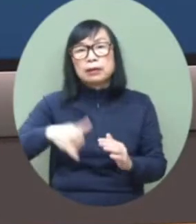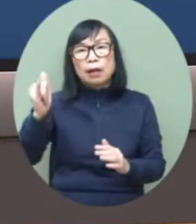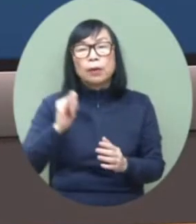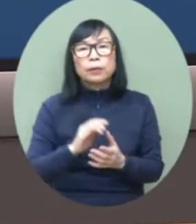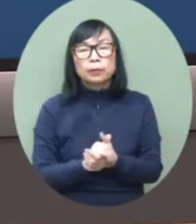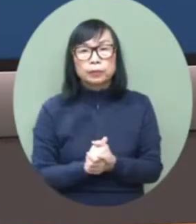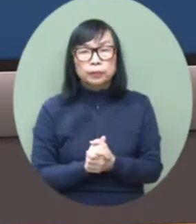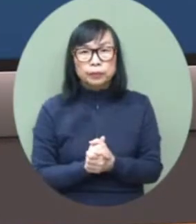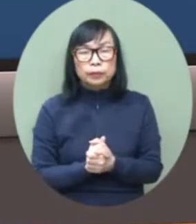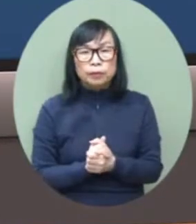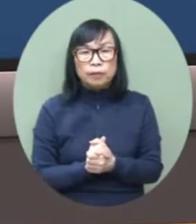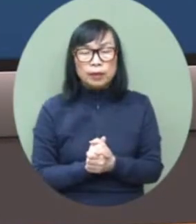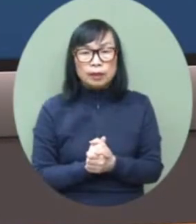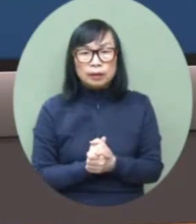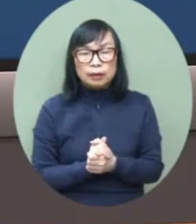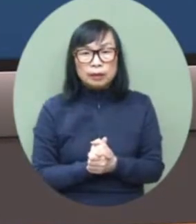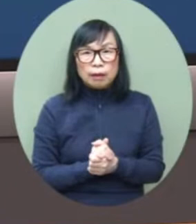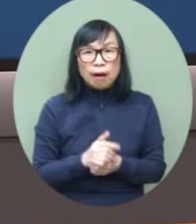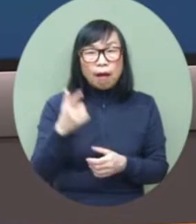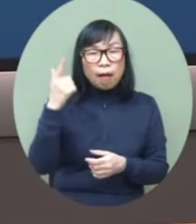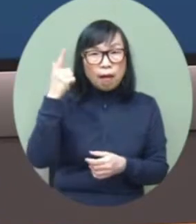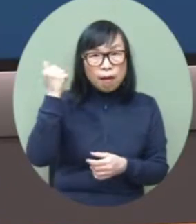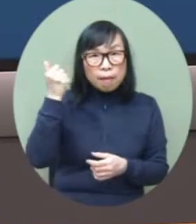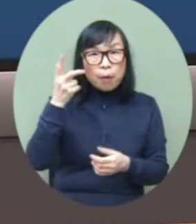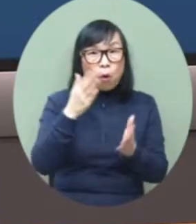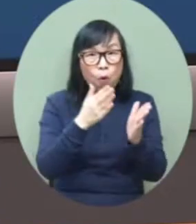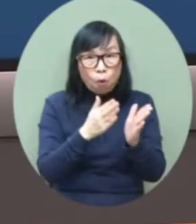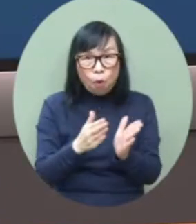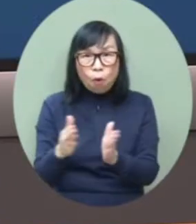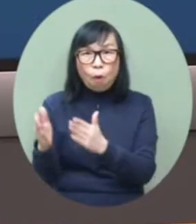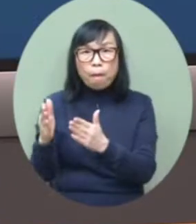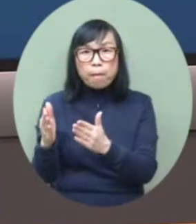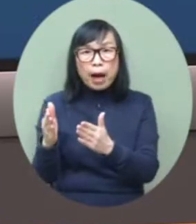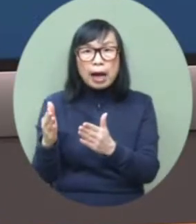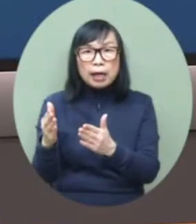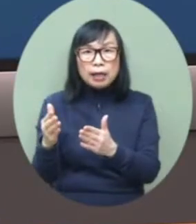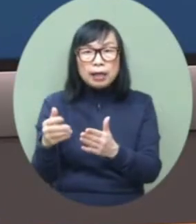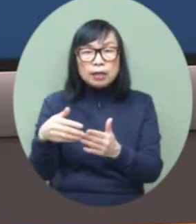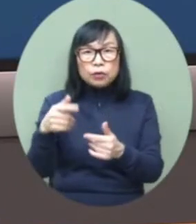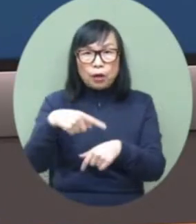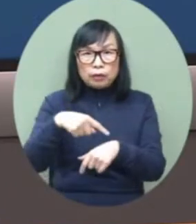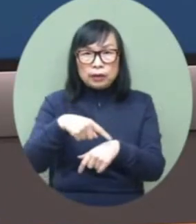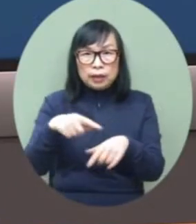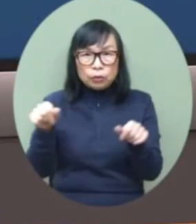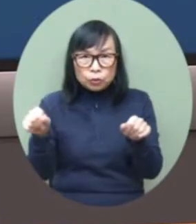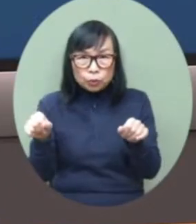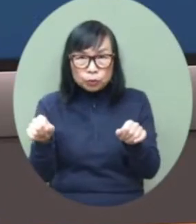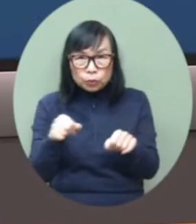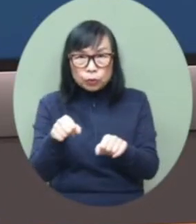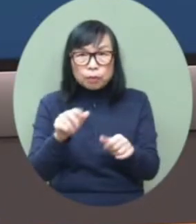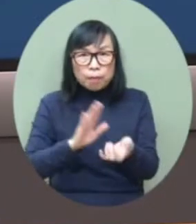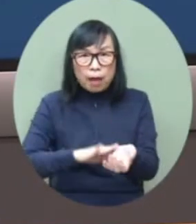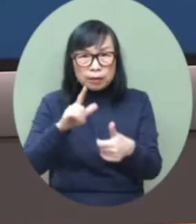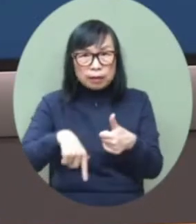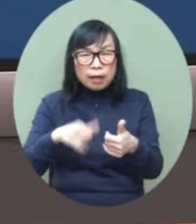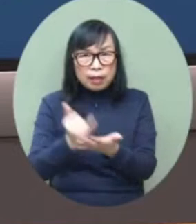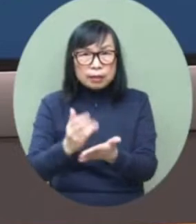negative test, then they can be discharged. So we hope that through these measures, we can reduce